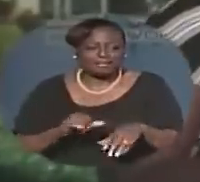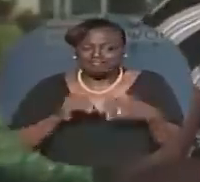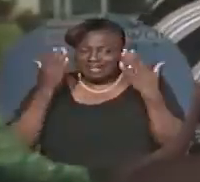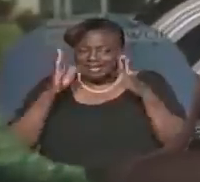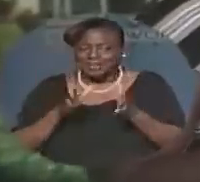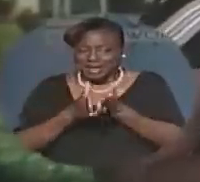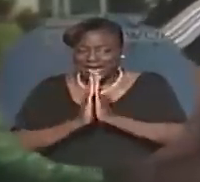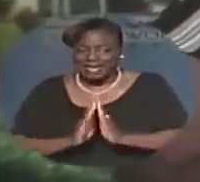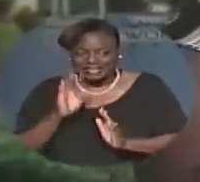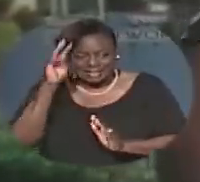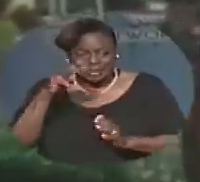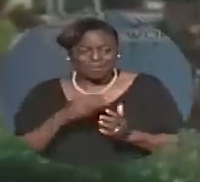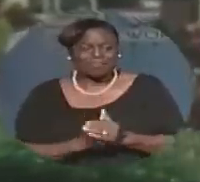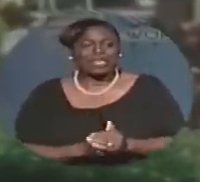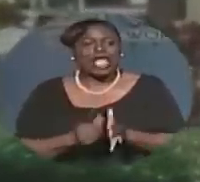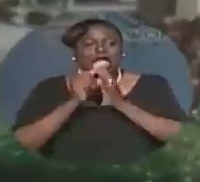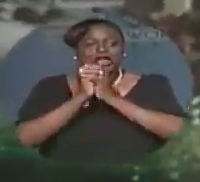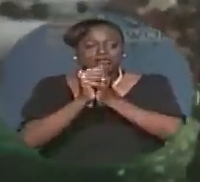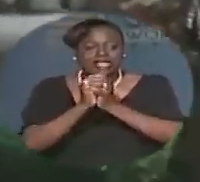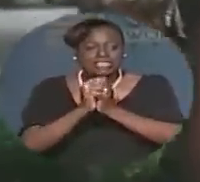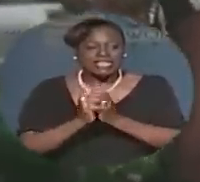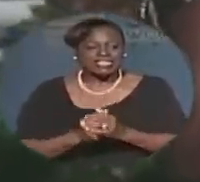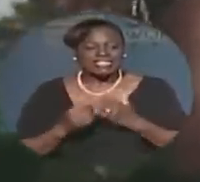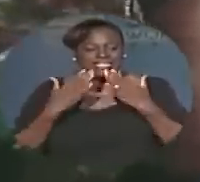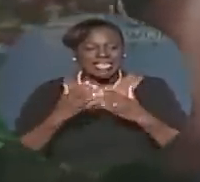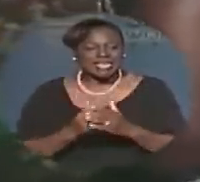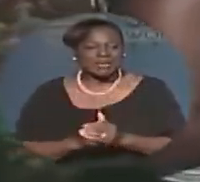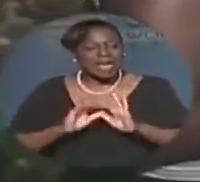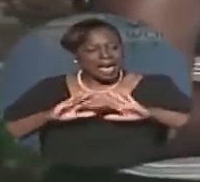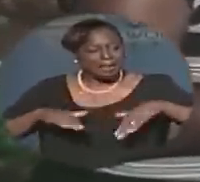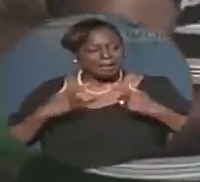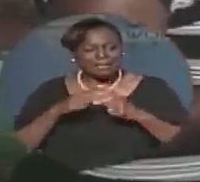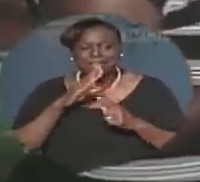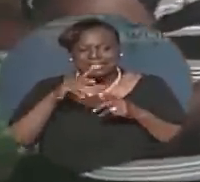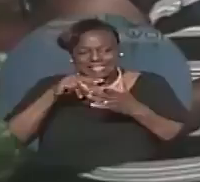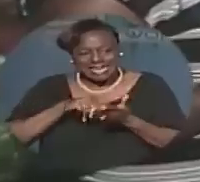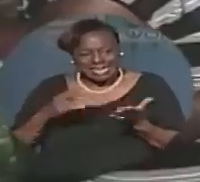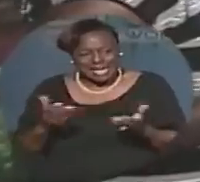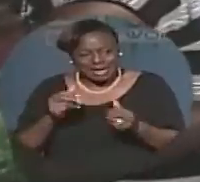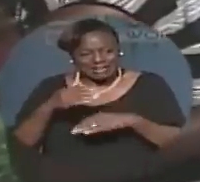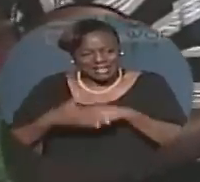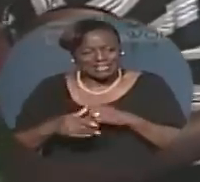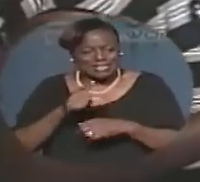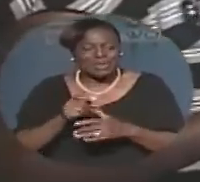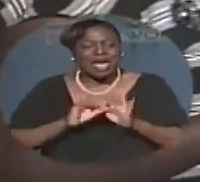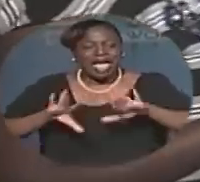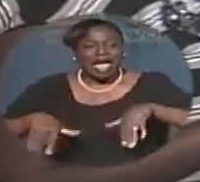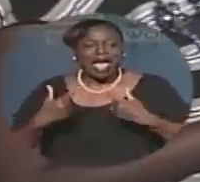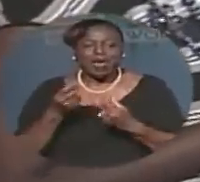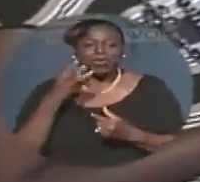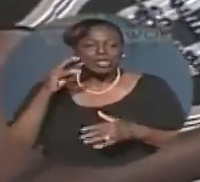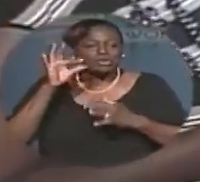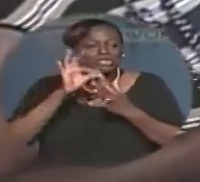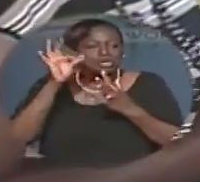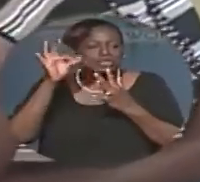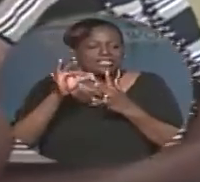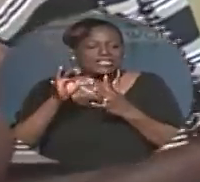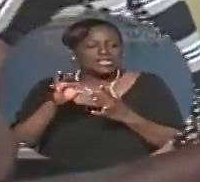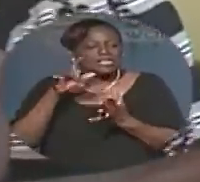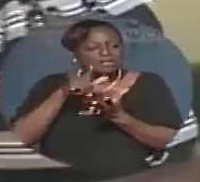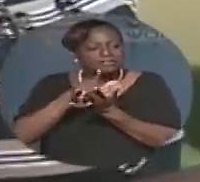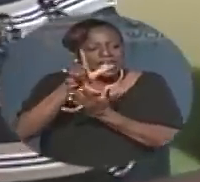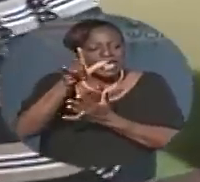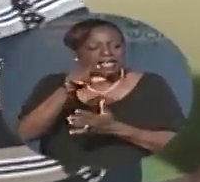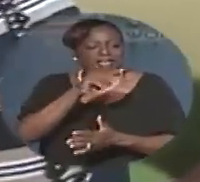for a minute. First of all, congratulations. Thank you. I'm happy to be standing next to you. How were you chosen to fly the prince into the